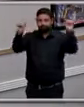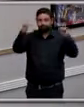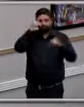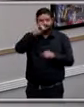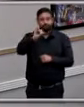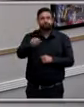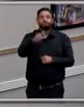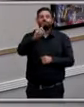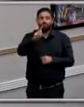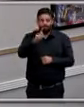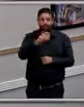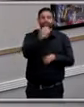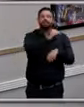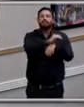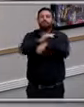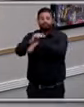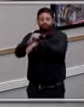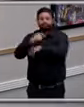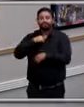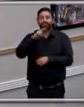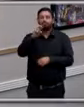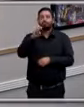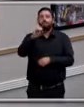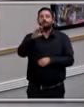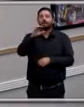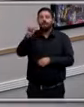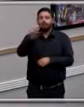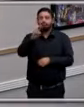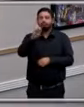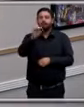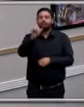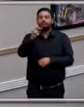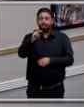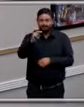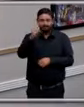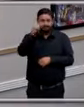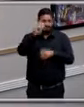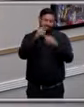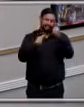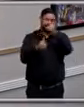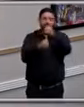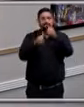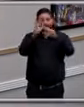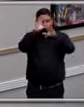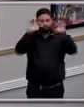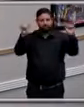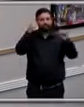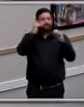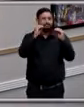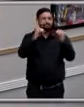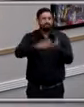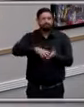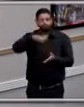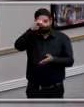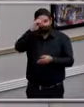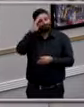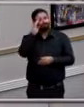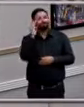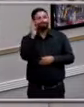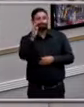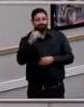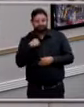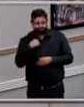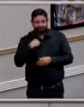evening. I'm Rebecca Robinson, your Deputy Superintendent for Teaching and Learning. Hi everyone, I'm Cecilia Davis, and I'm the